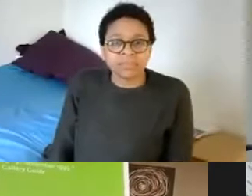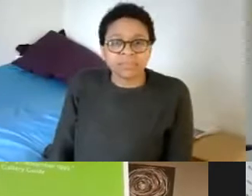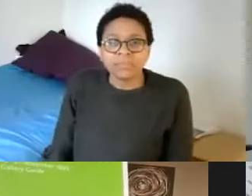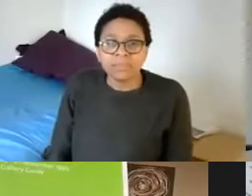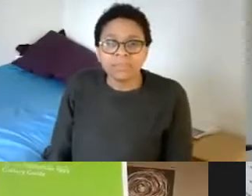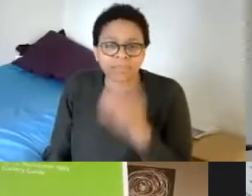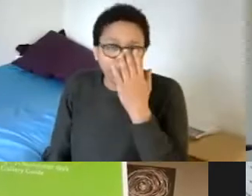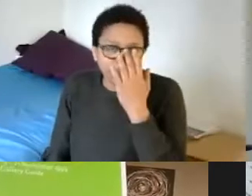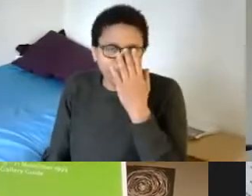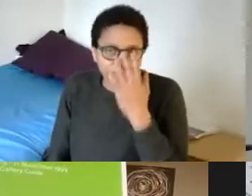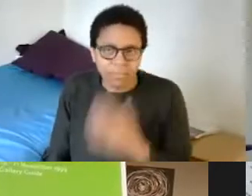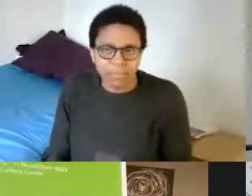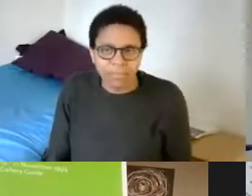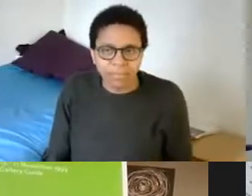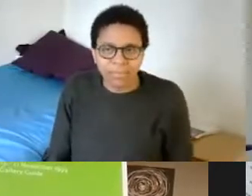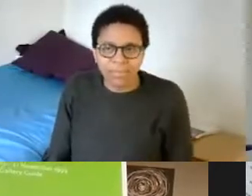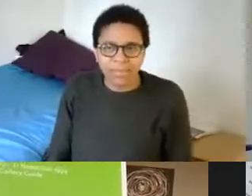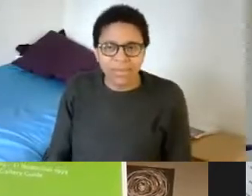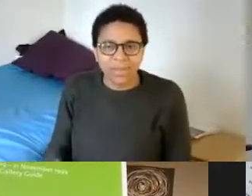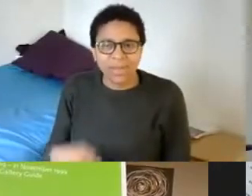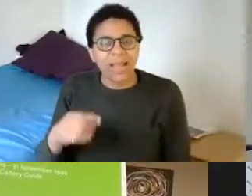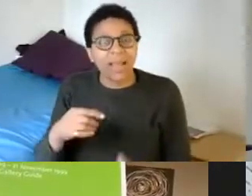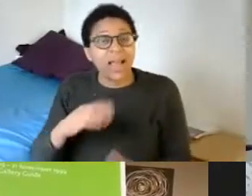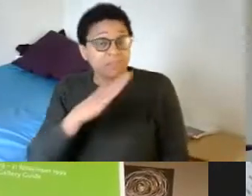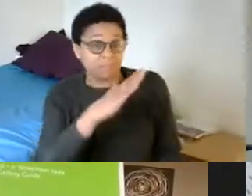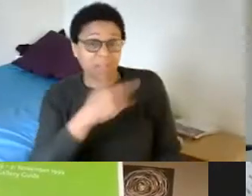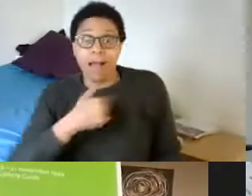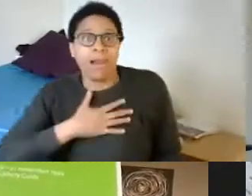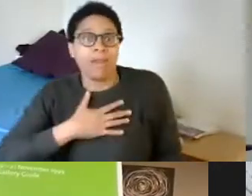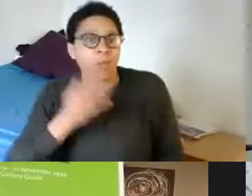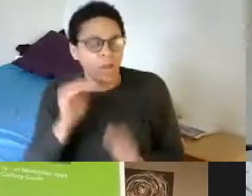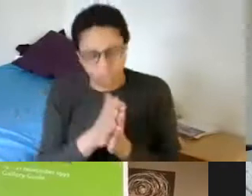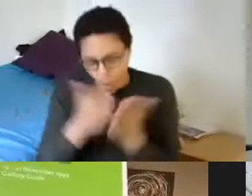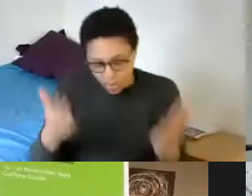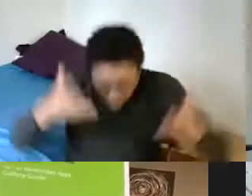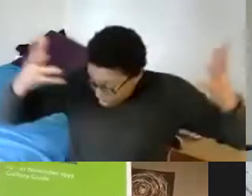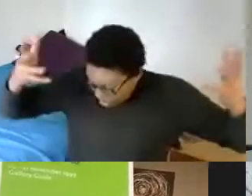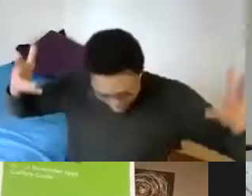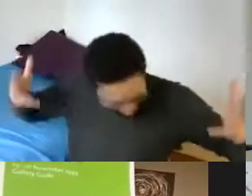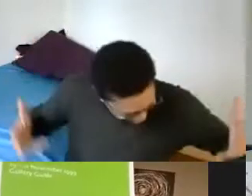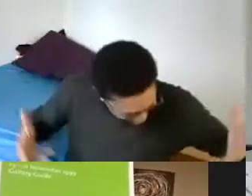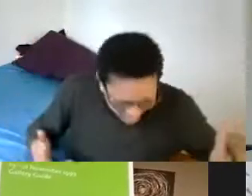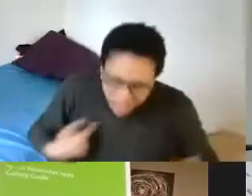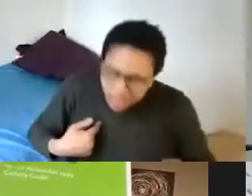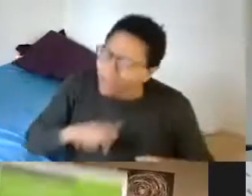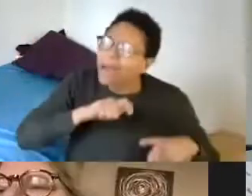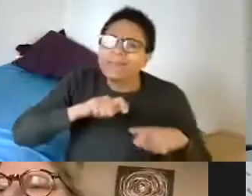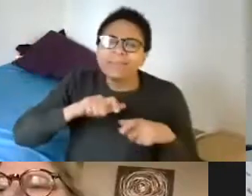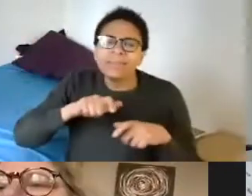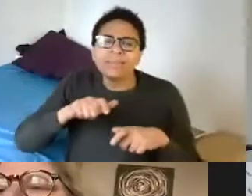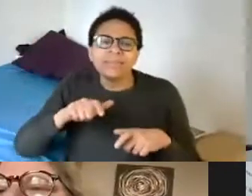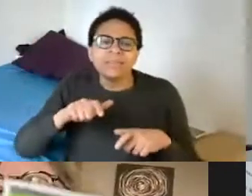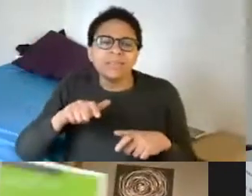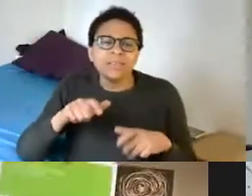there, so they just open them up and they just get revealed sort of as they go through. Yeah. And I still do it myself. I still